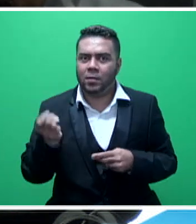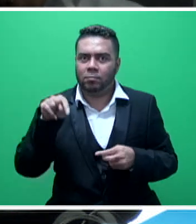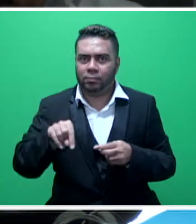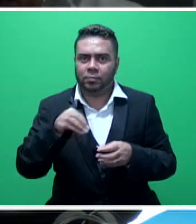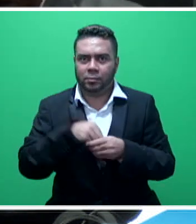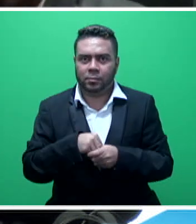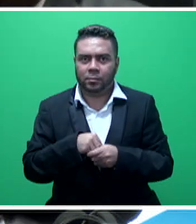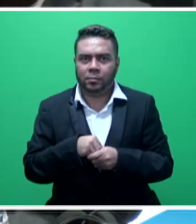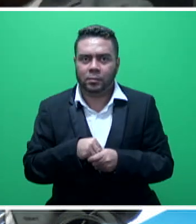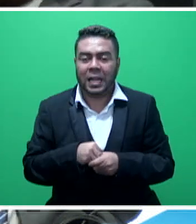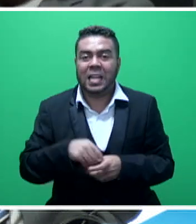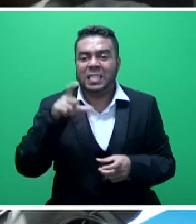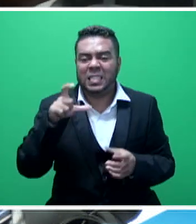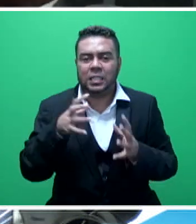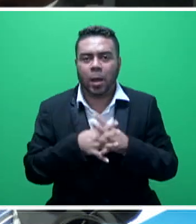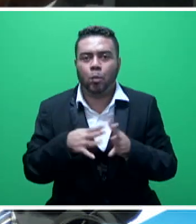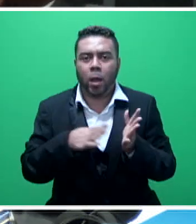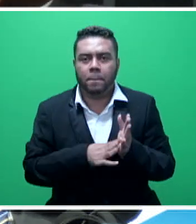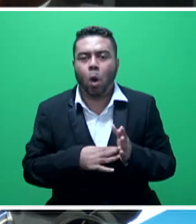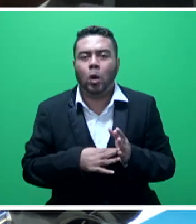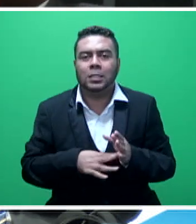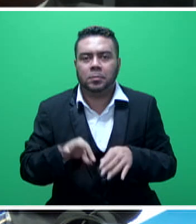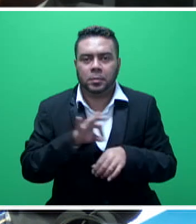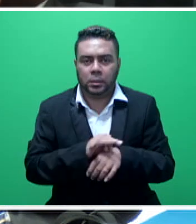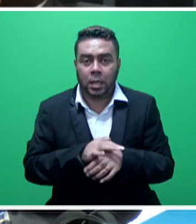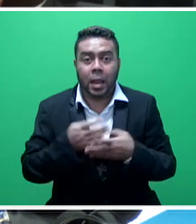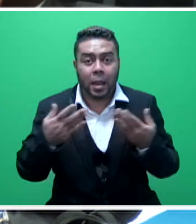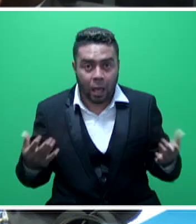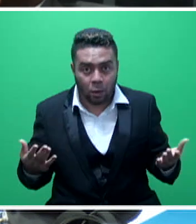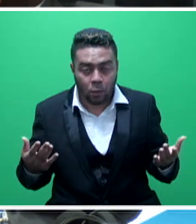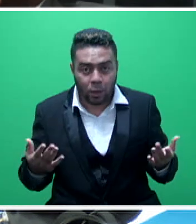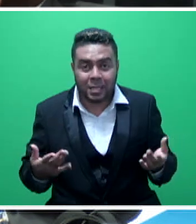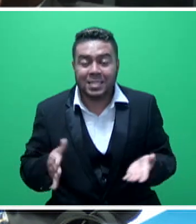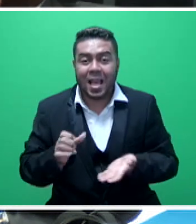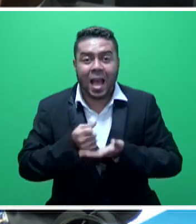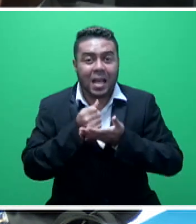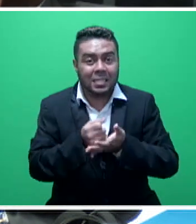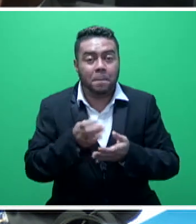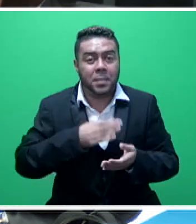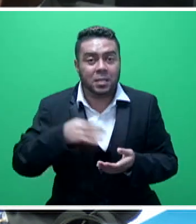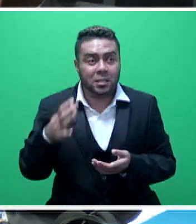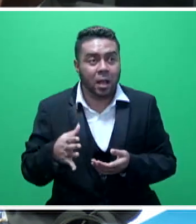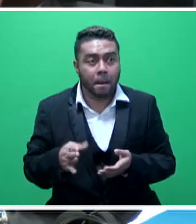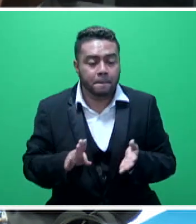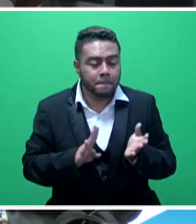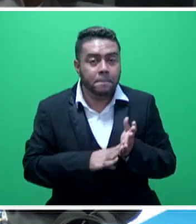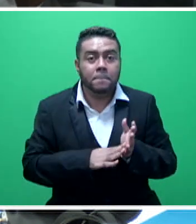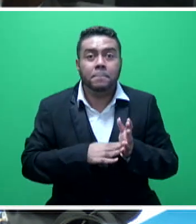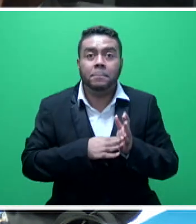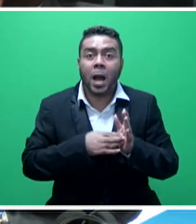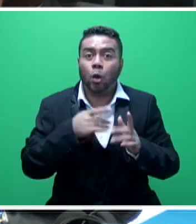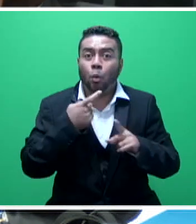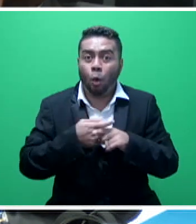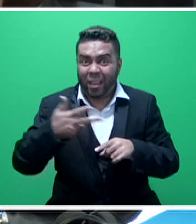emergency specialists at CWM Hospital. Now, as the Honourable Assistant Minister has also said, Makoi and Nosori maternity